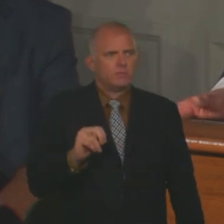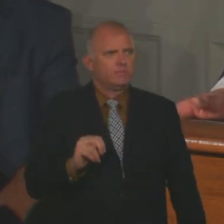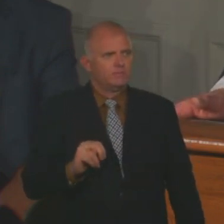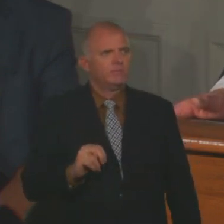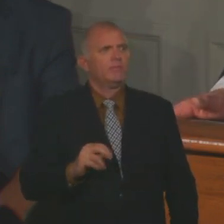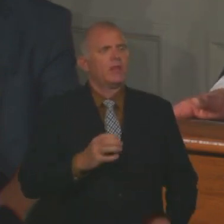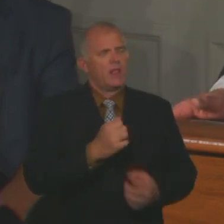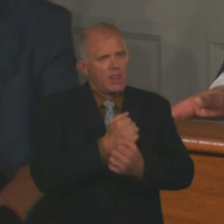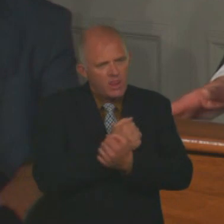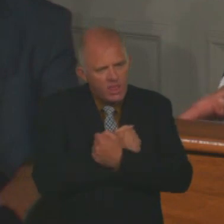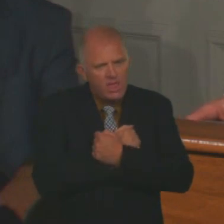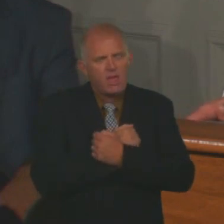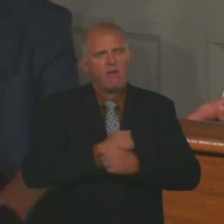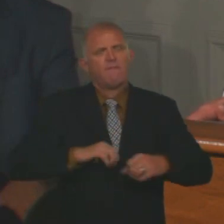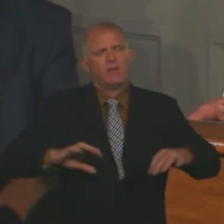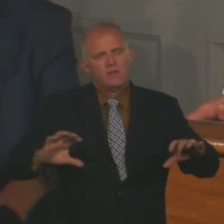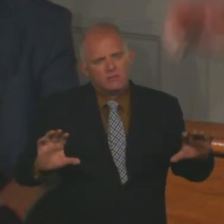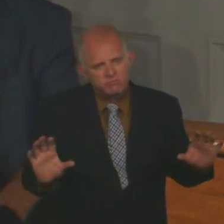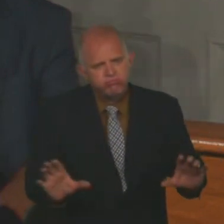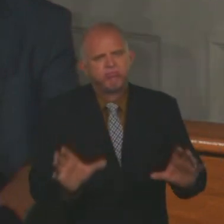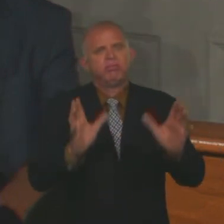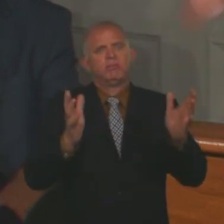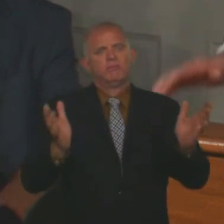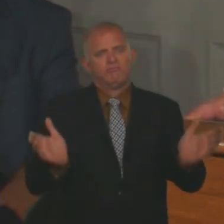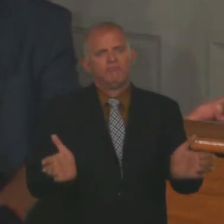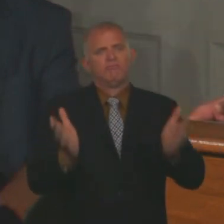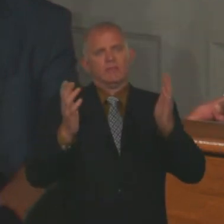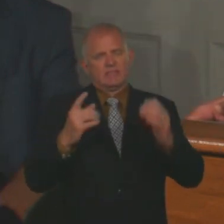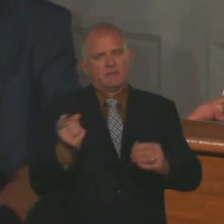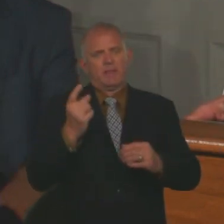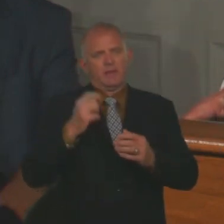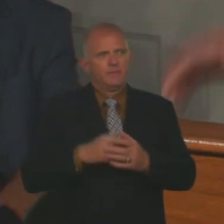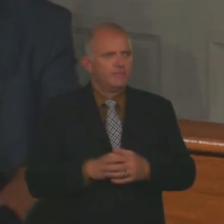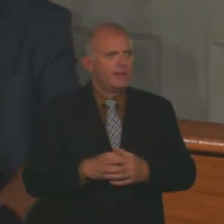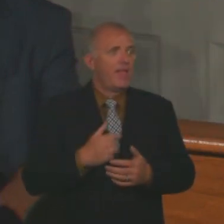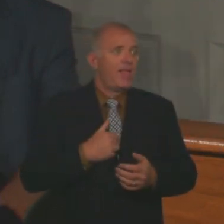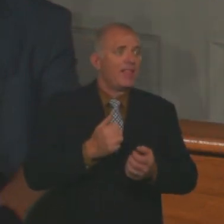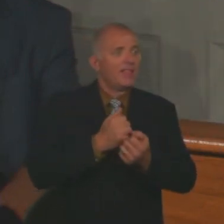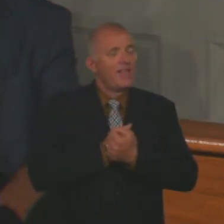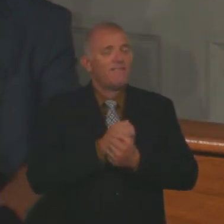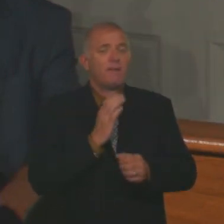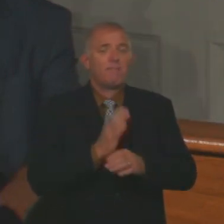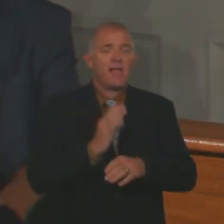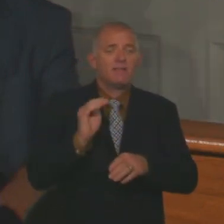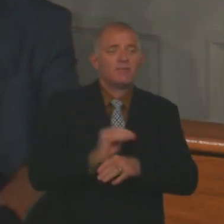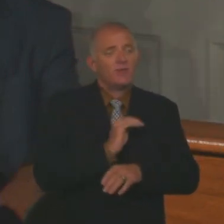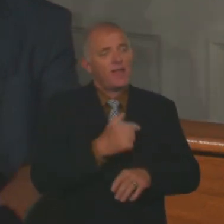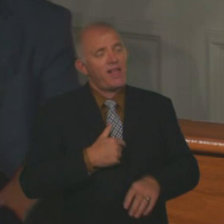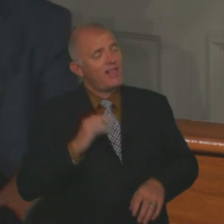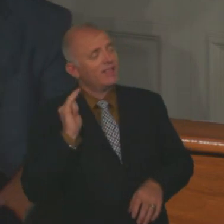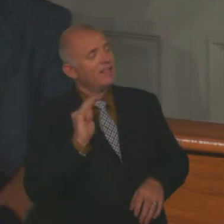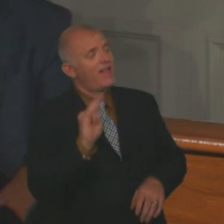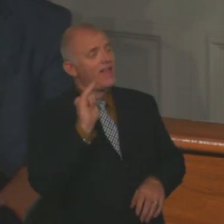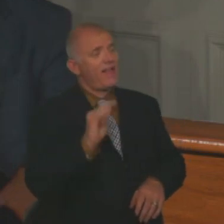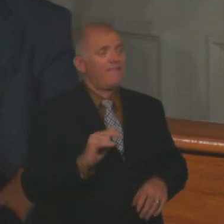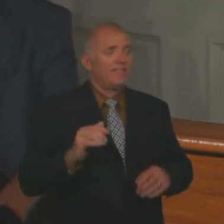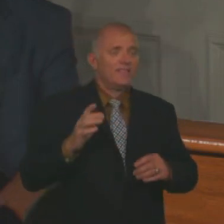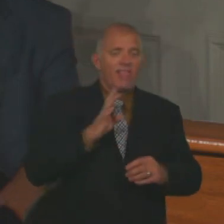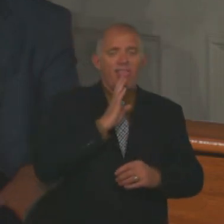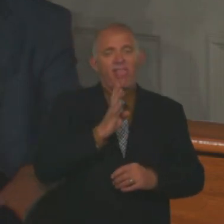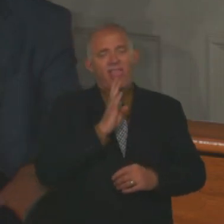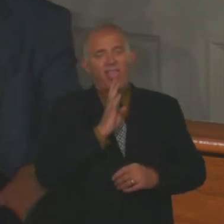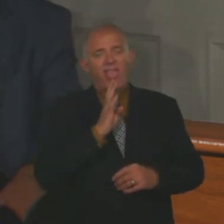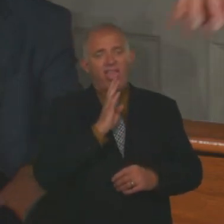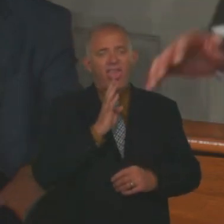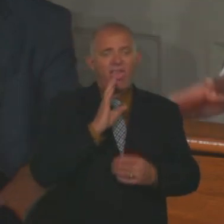It's loving someone enough to do something about it. You can say you love the bus ministry. You can say that you love the Lord. You can say, and I can say, well, I love